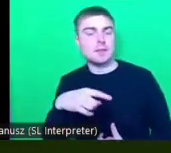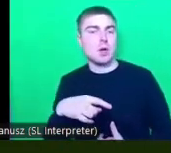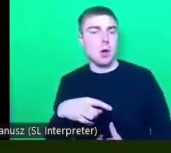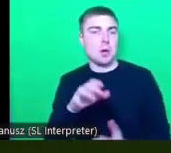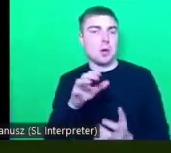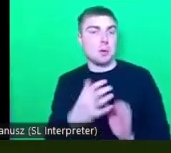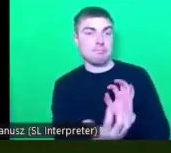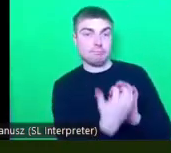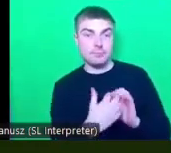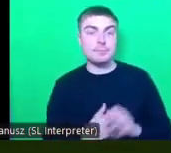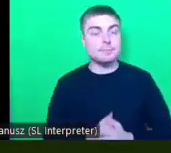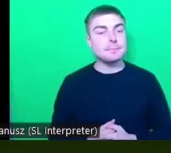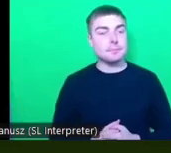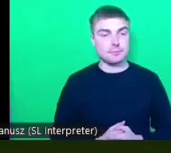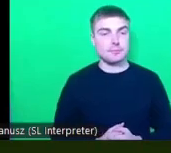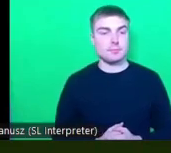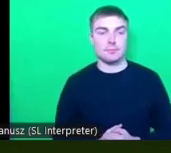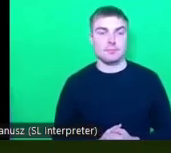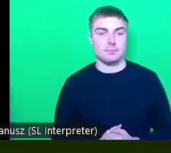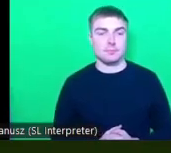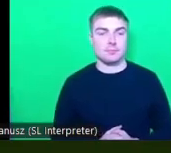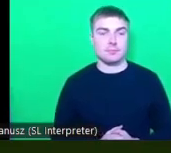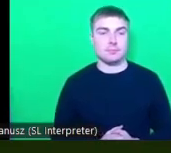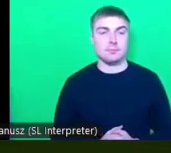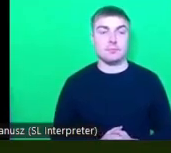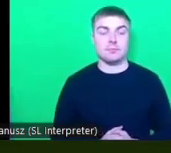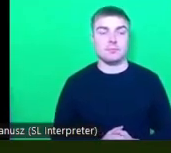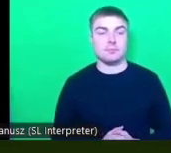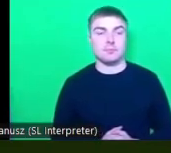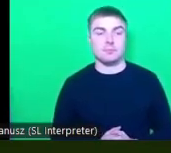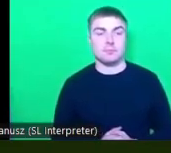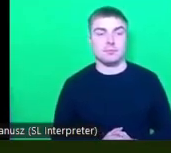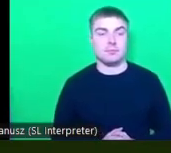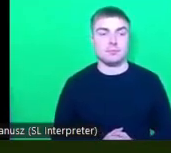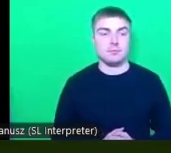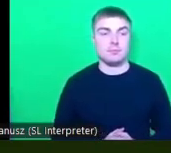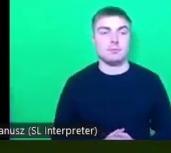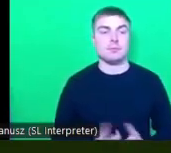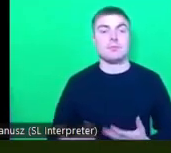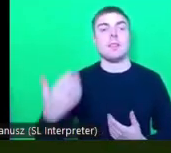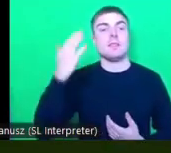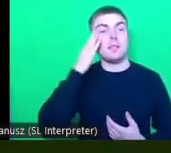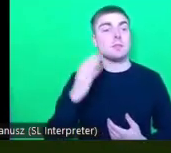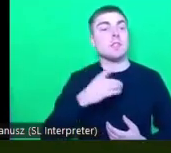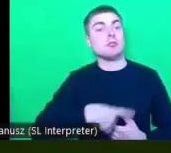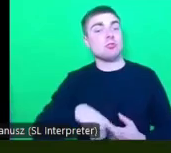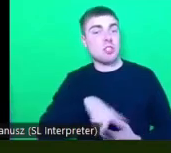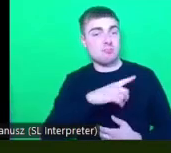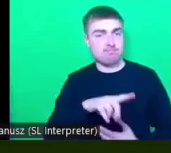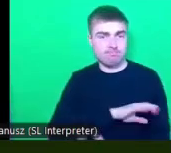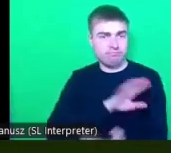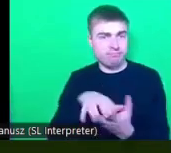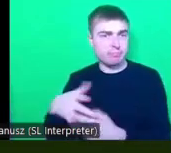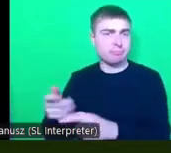by themselves. So what we did, since they are killing, prey species from large moose to beaver and badger, for